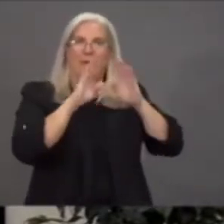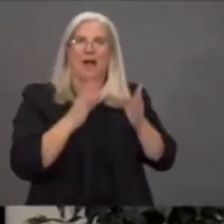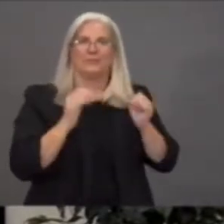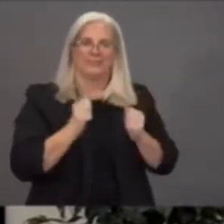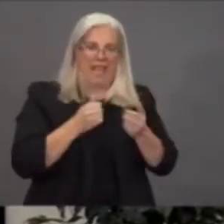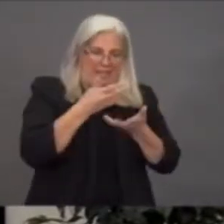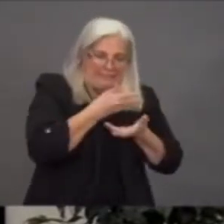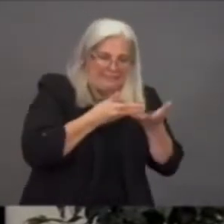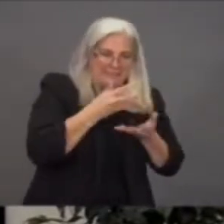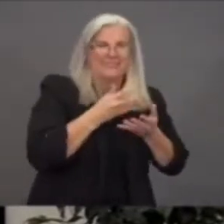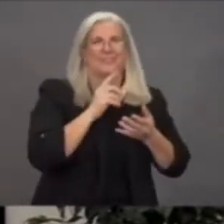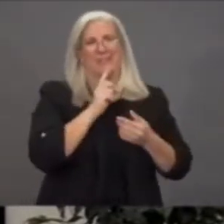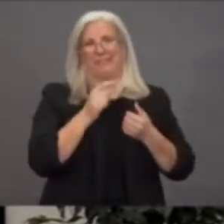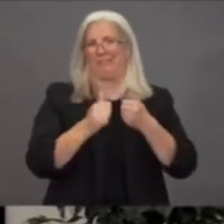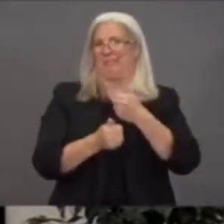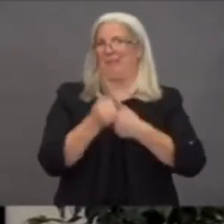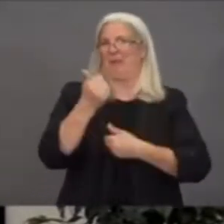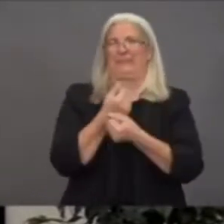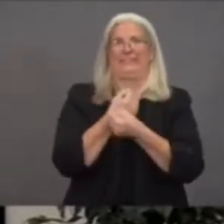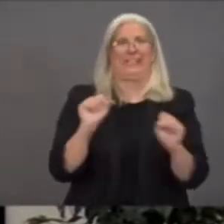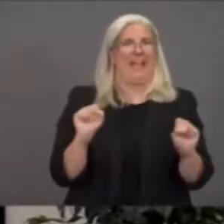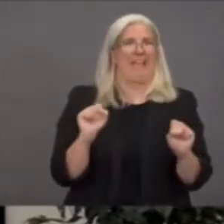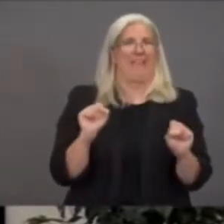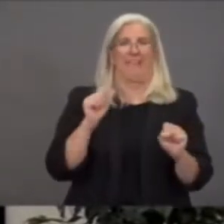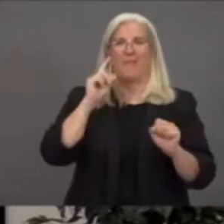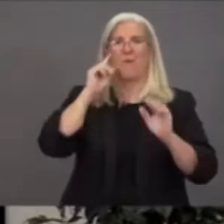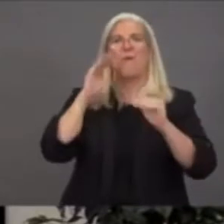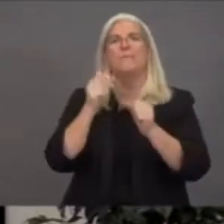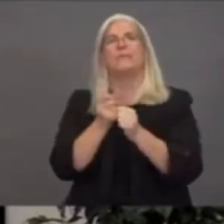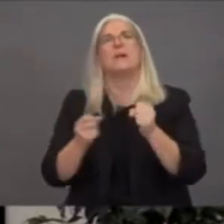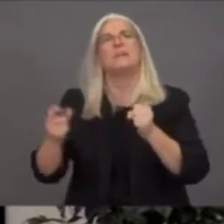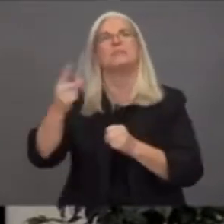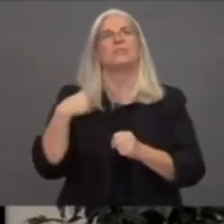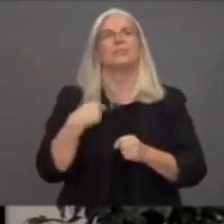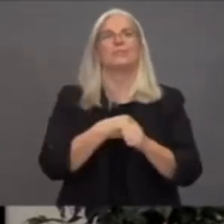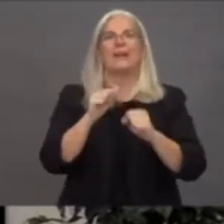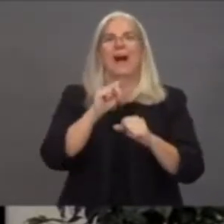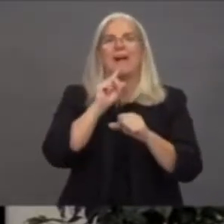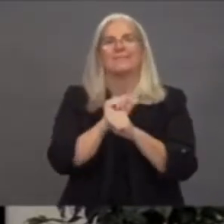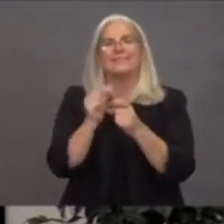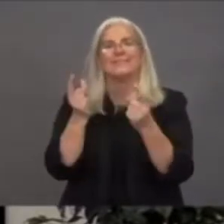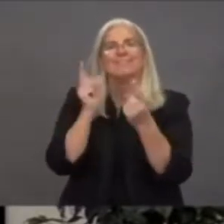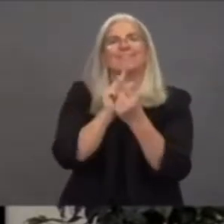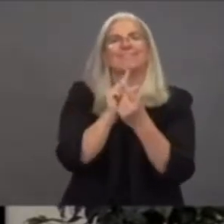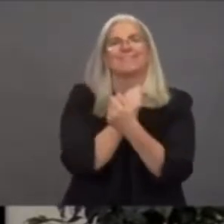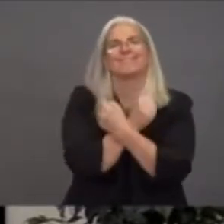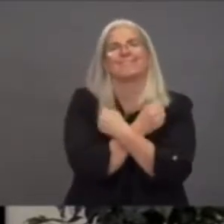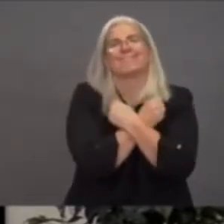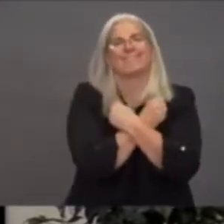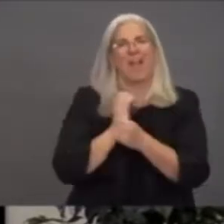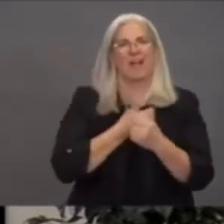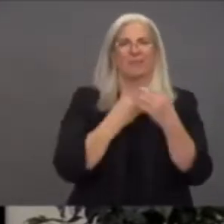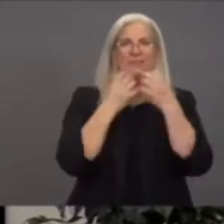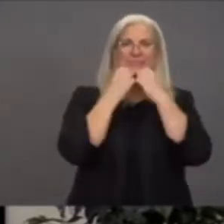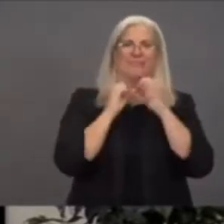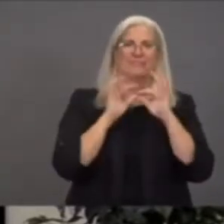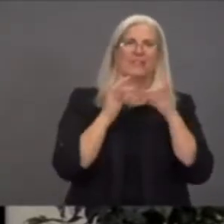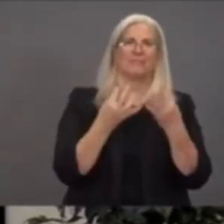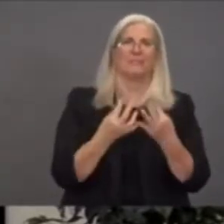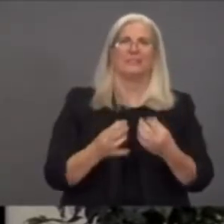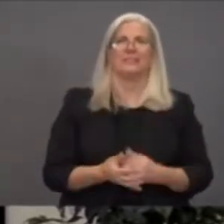this time next year we'll be able to hug our loved ones. Absolutely. With that being said, we also do want to remind